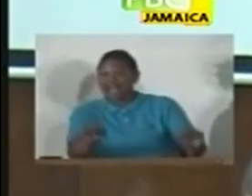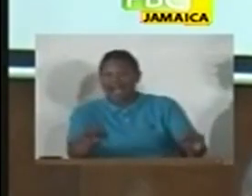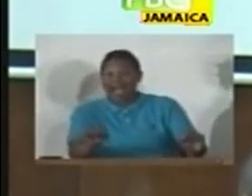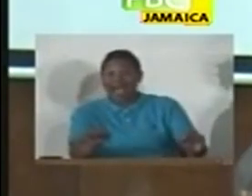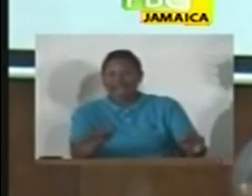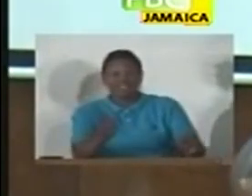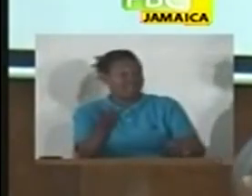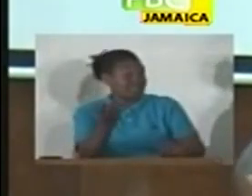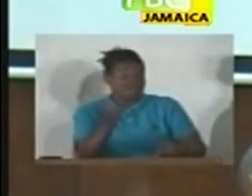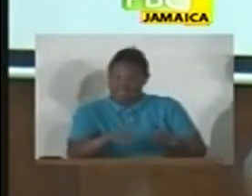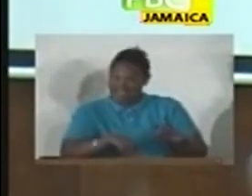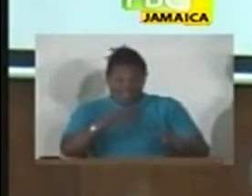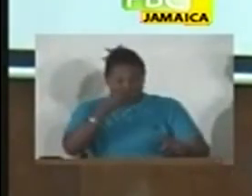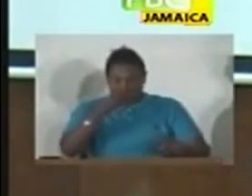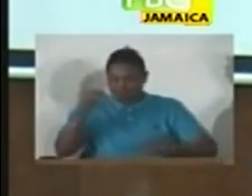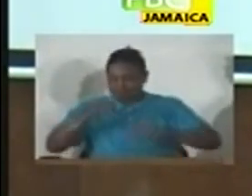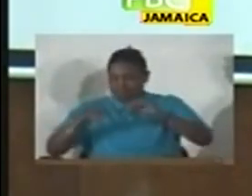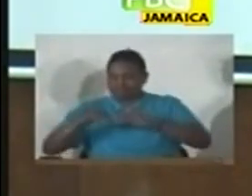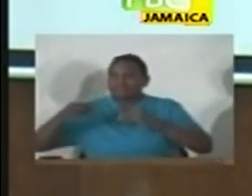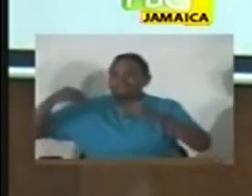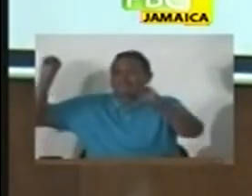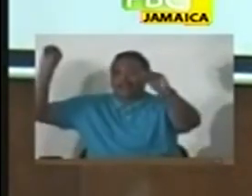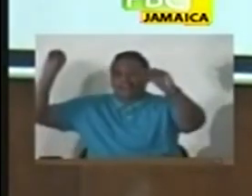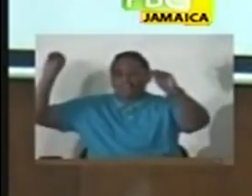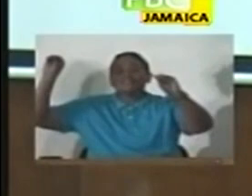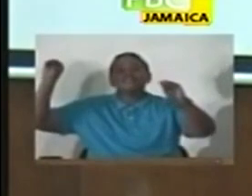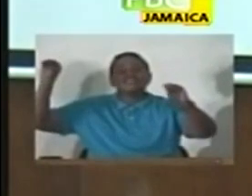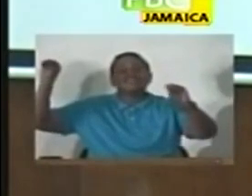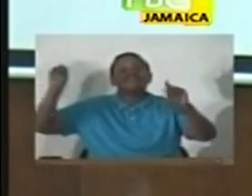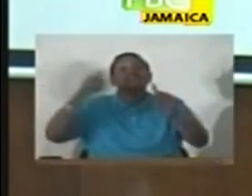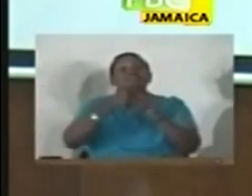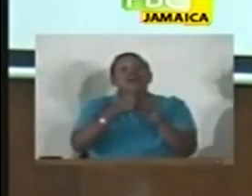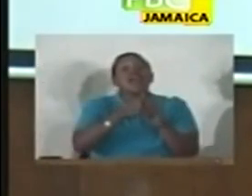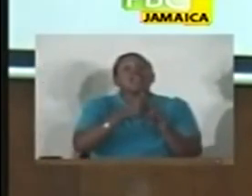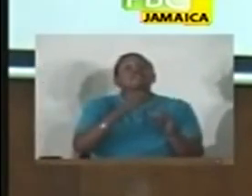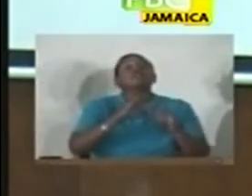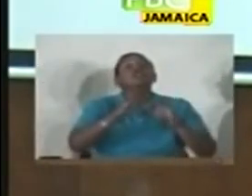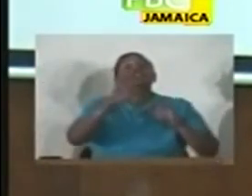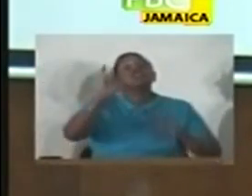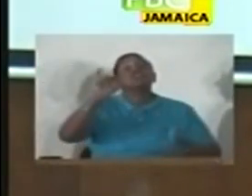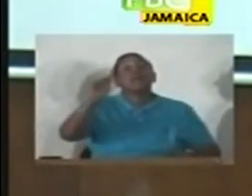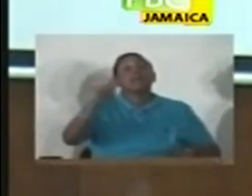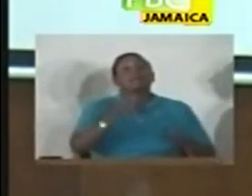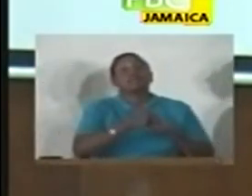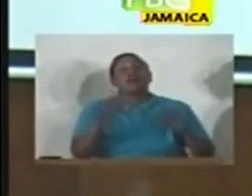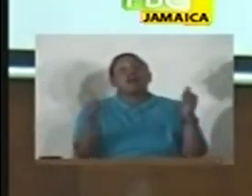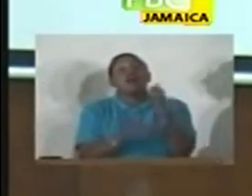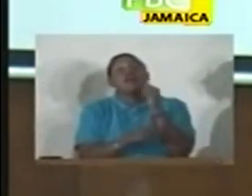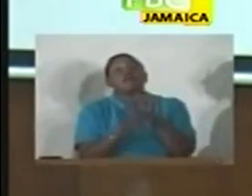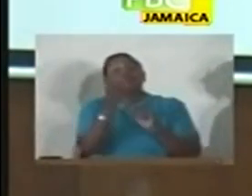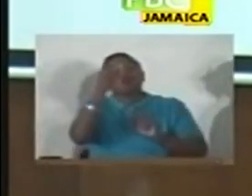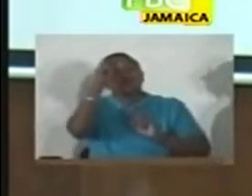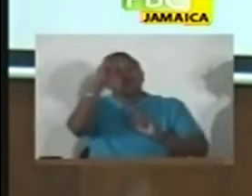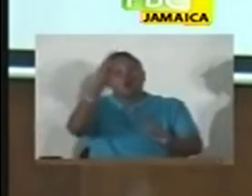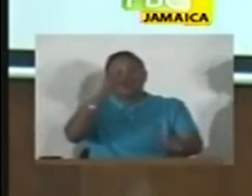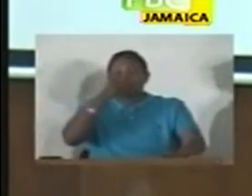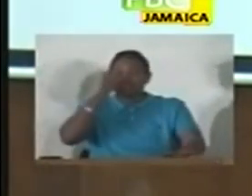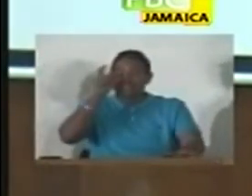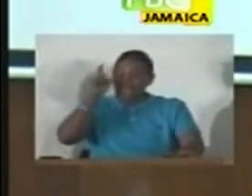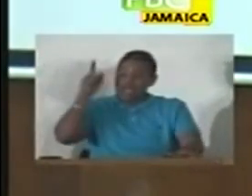what you can't. Mr. Speaker, the Jamaica Labour Party under the most Honorable Edward